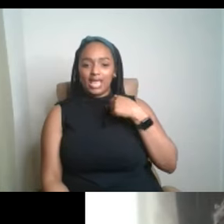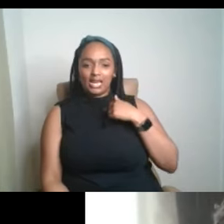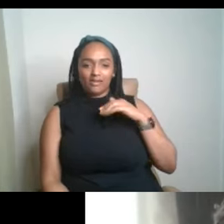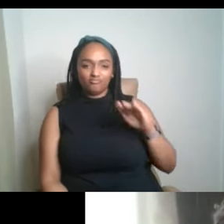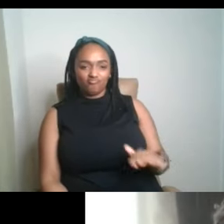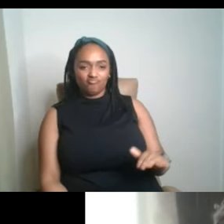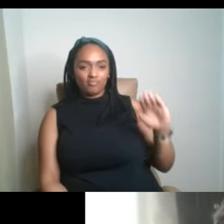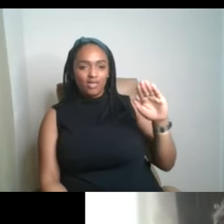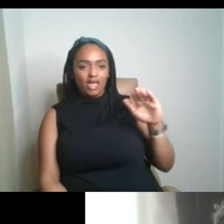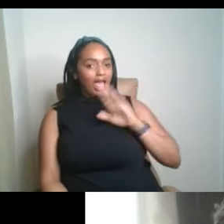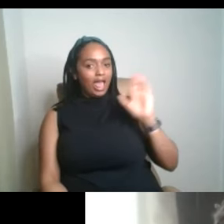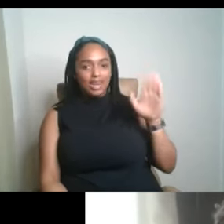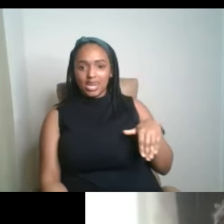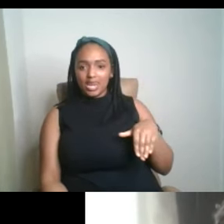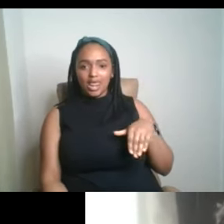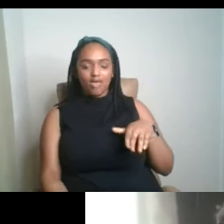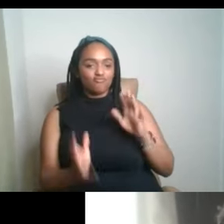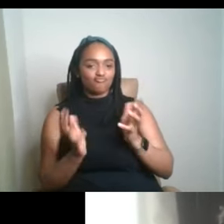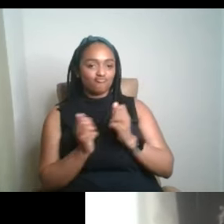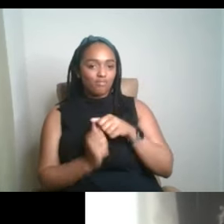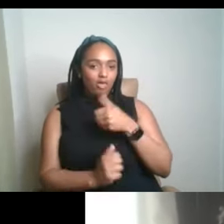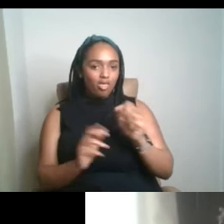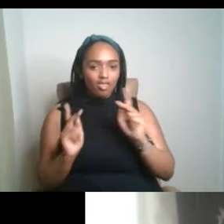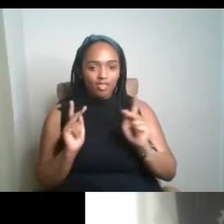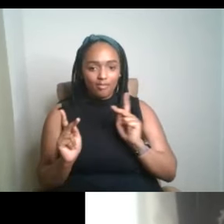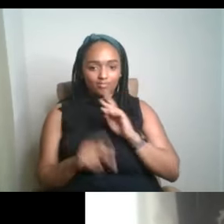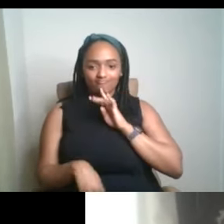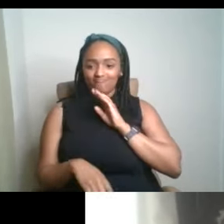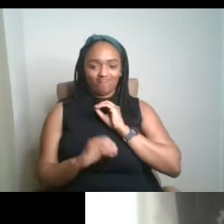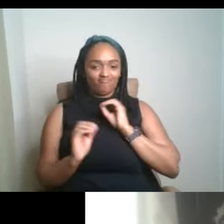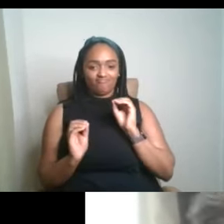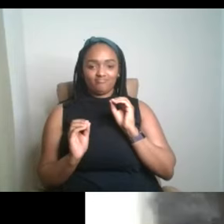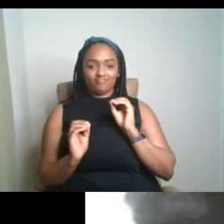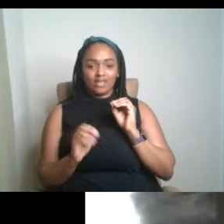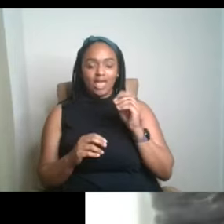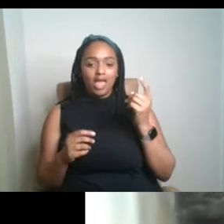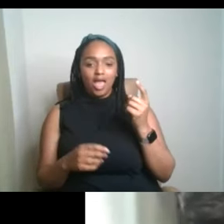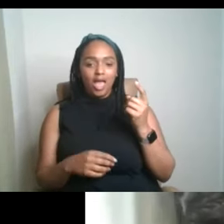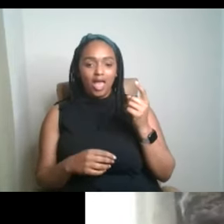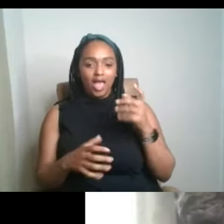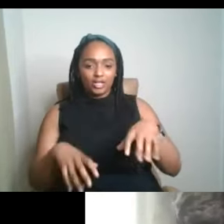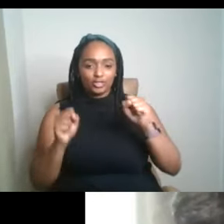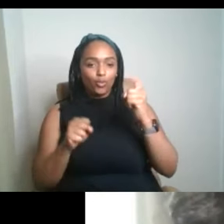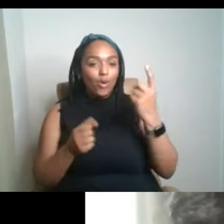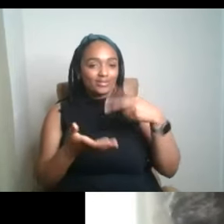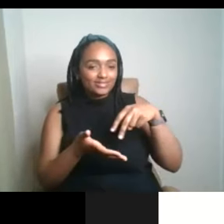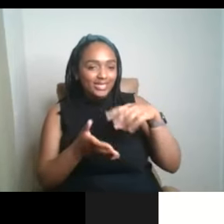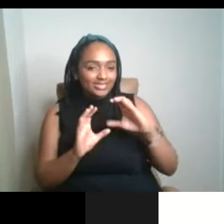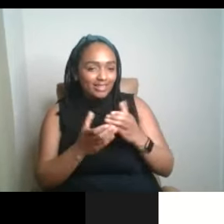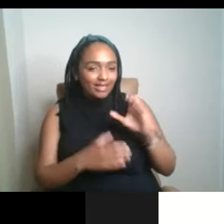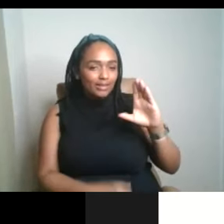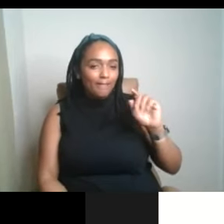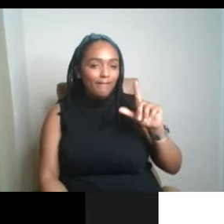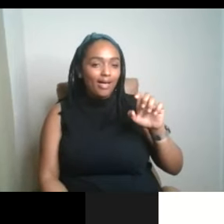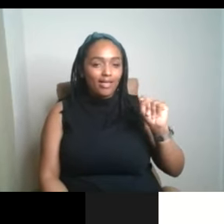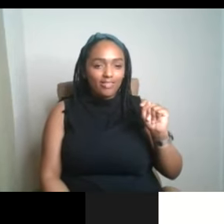anybody. I took a ballet class at one point and I hid in the corner the whole class. And my parents were like,